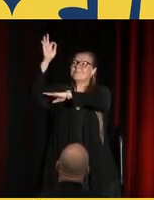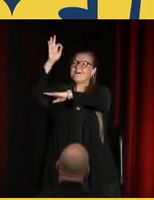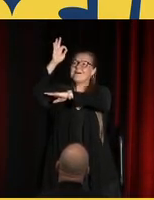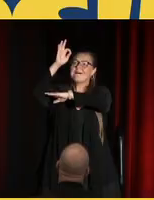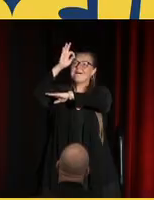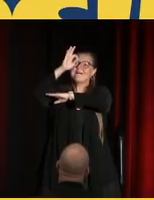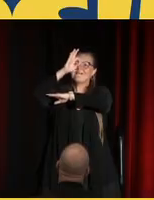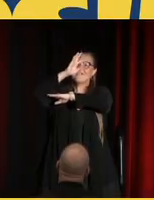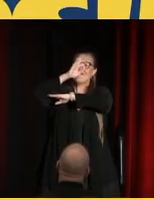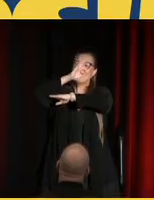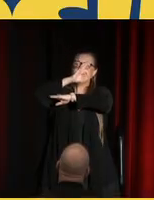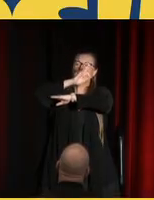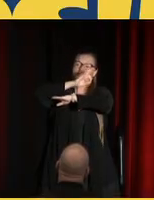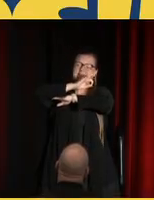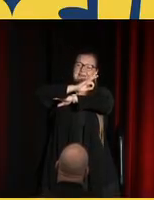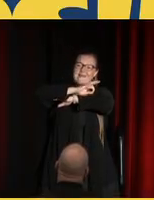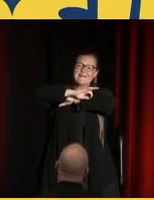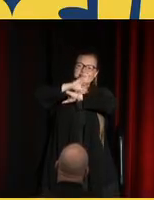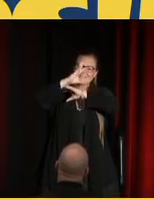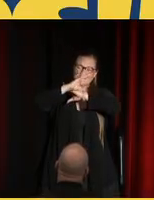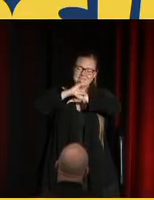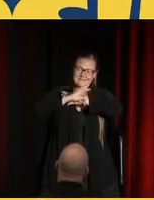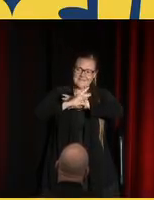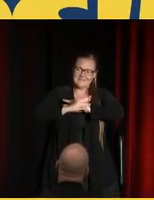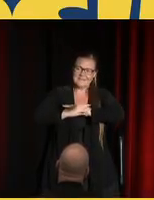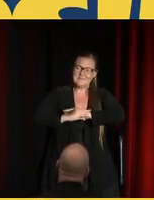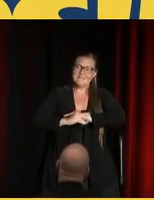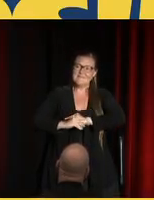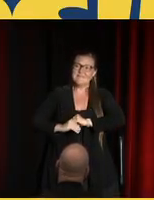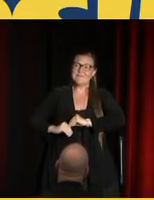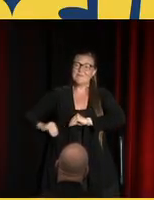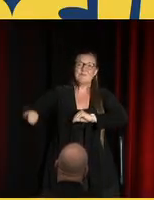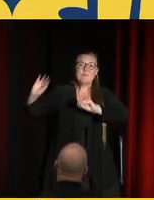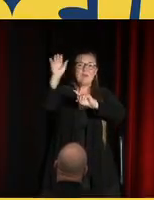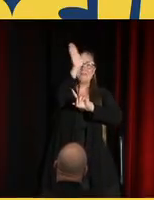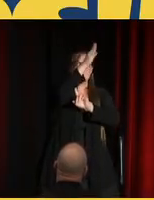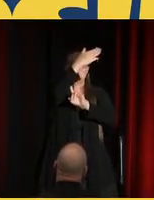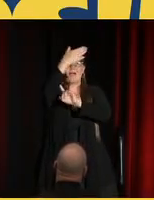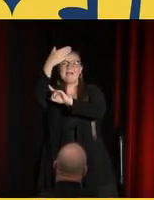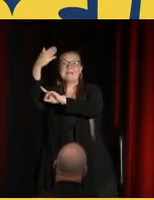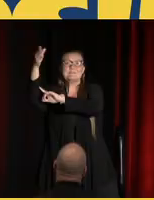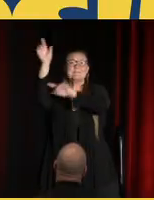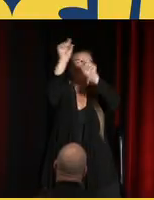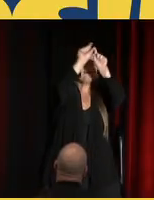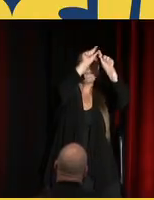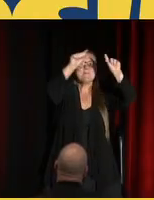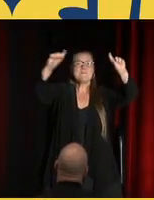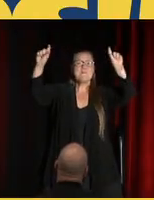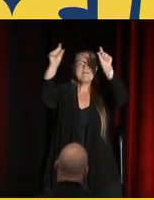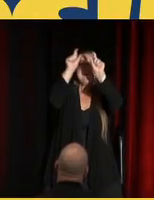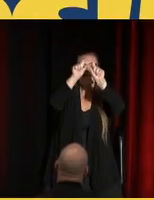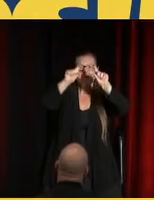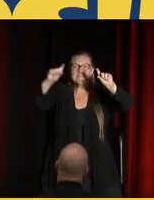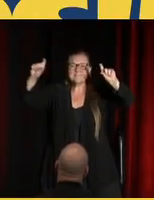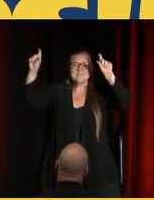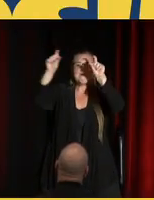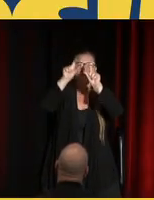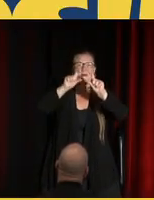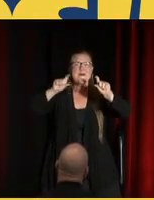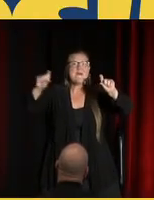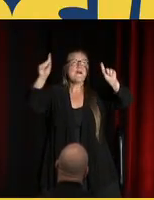the twilight's last gleaming, whose broad stripes and